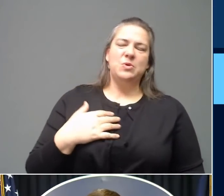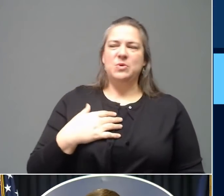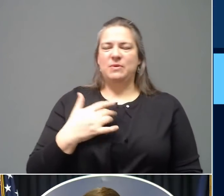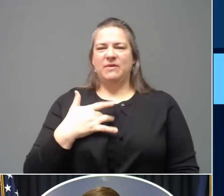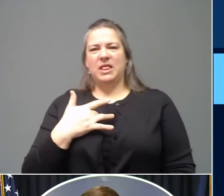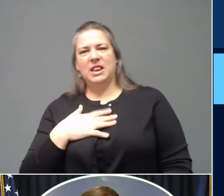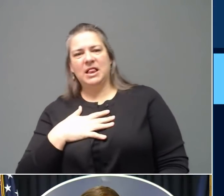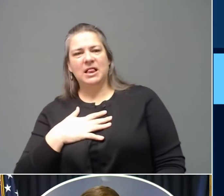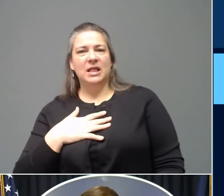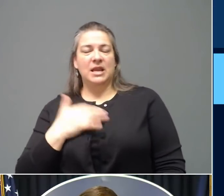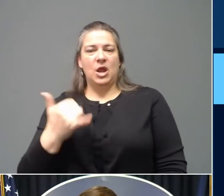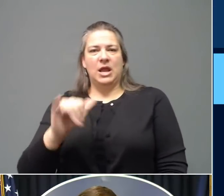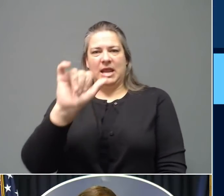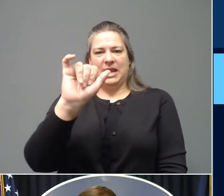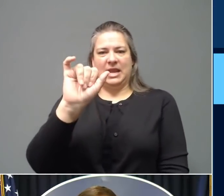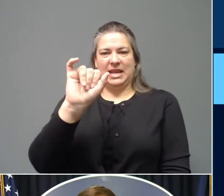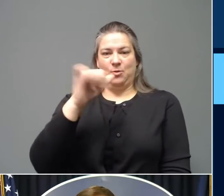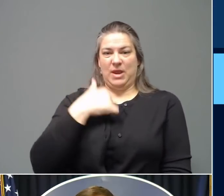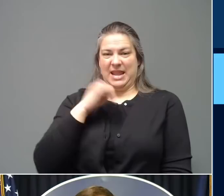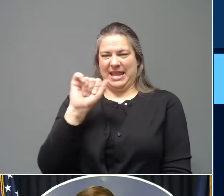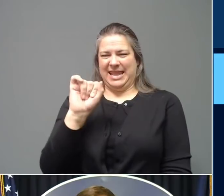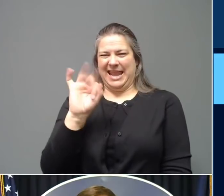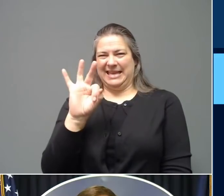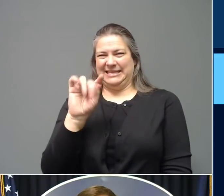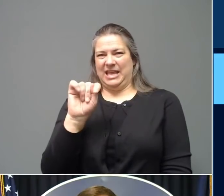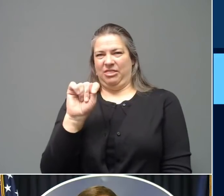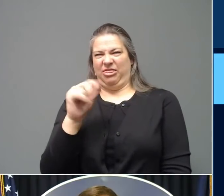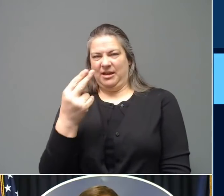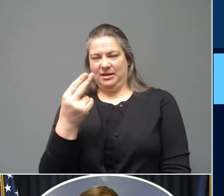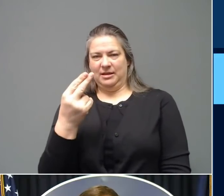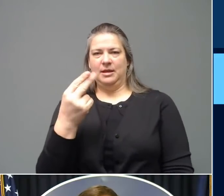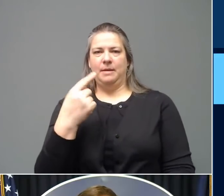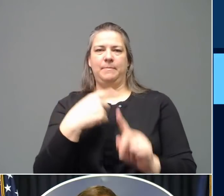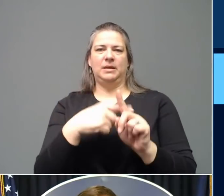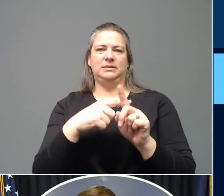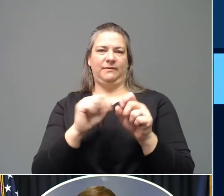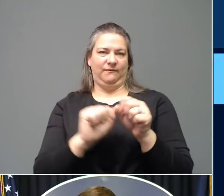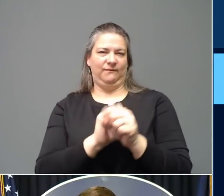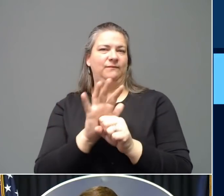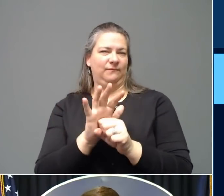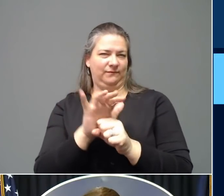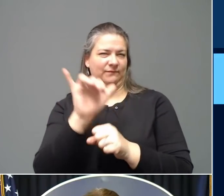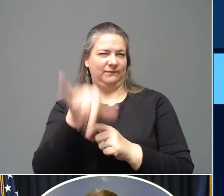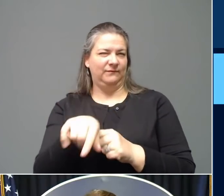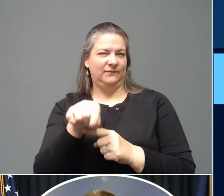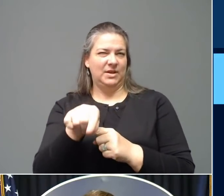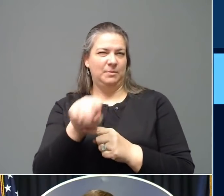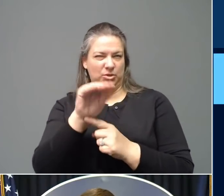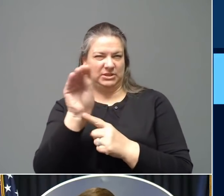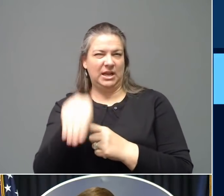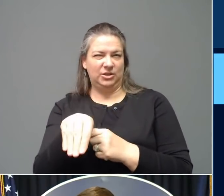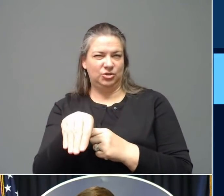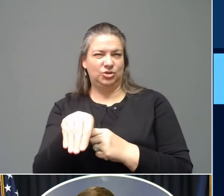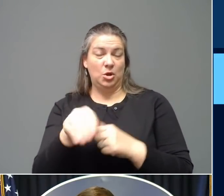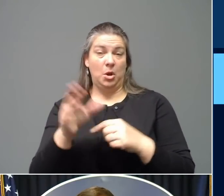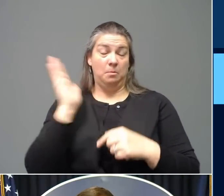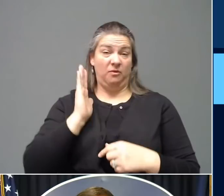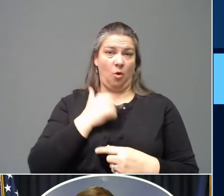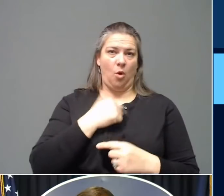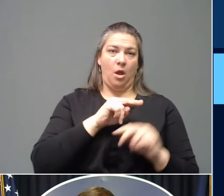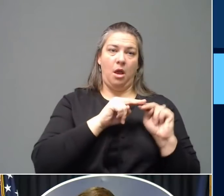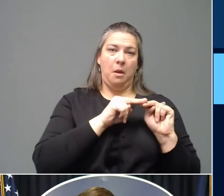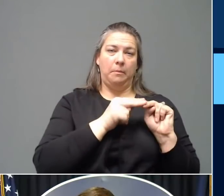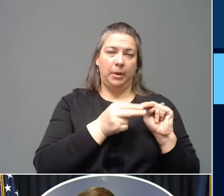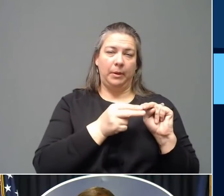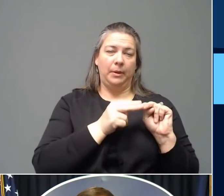to 19th in the country. We are increasing when we were previously decreasing or perhaps even